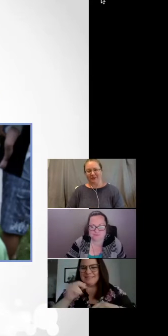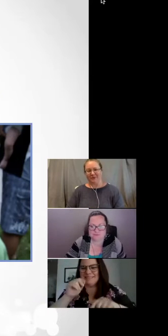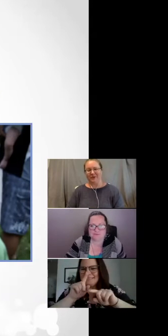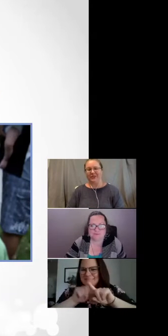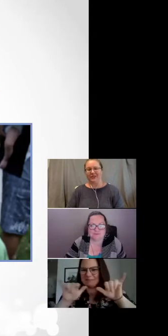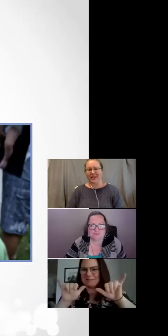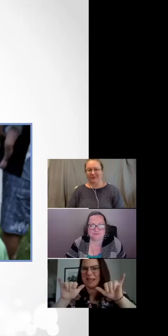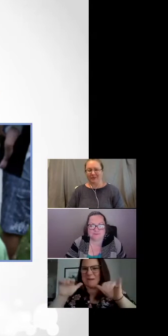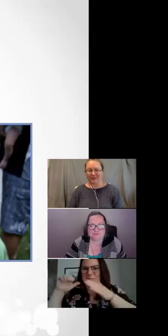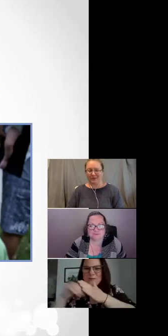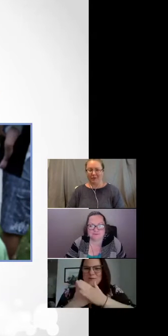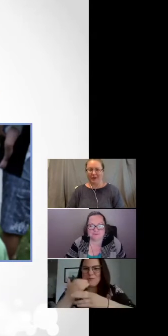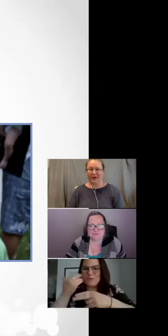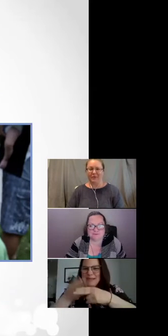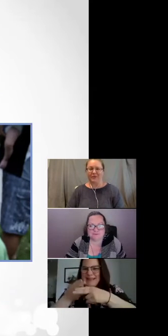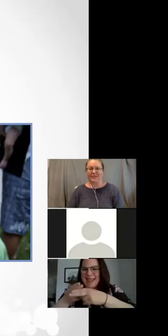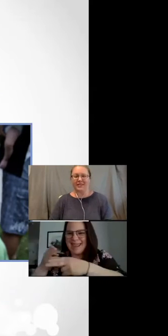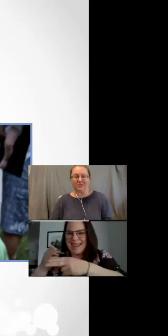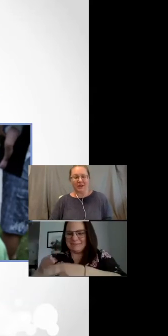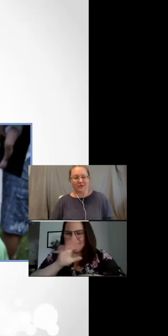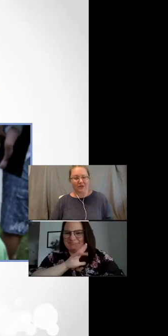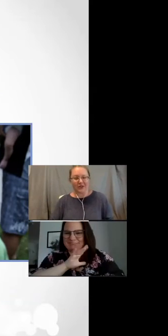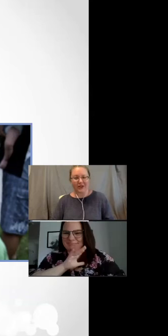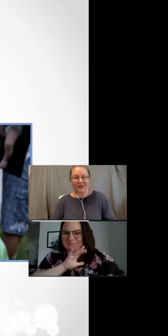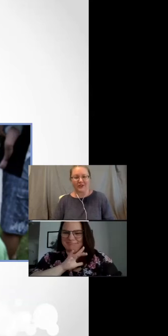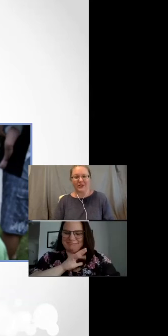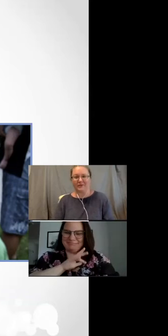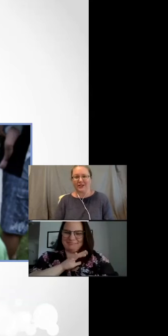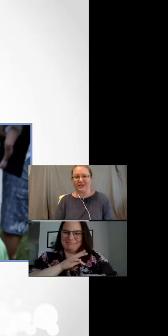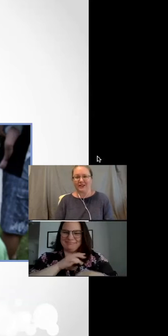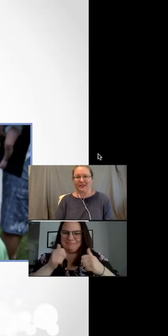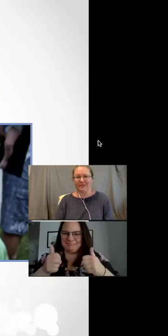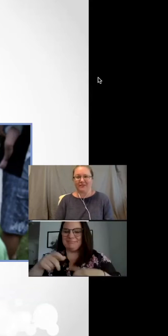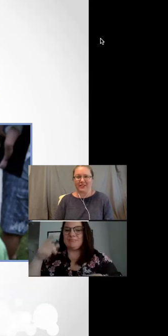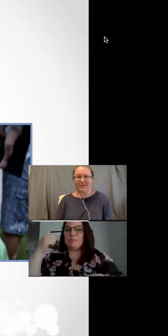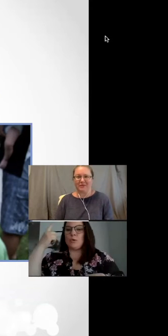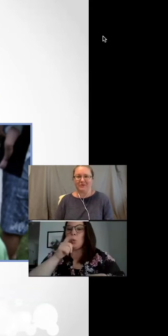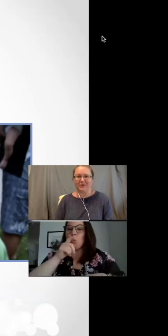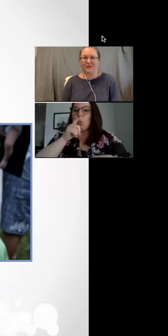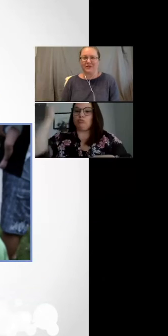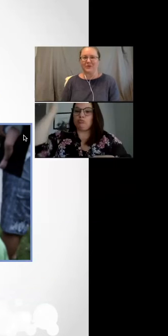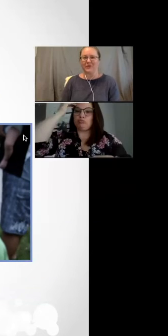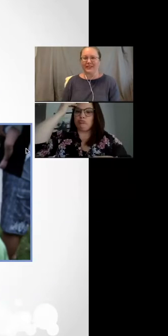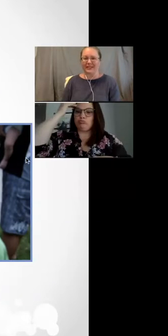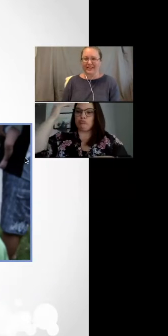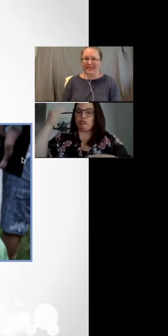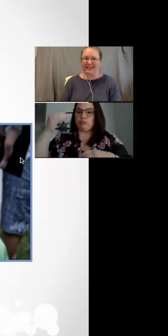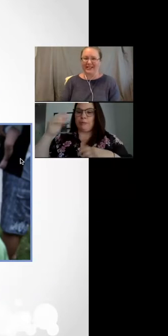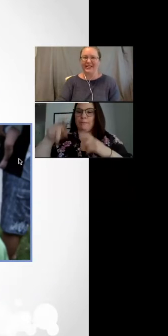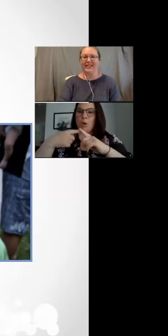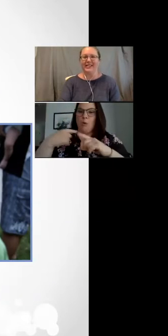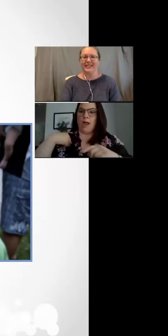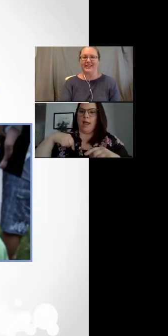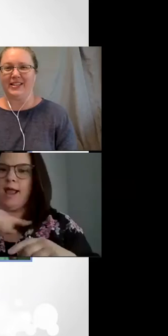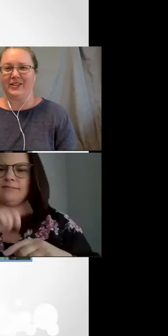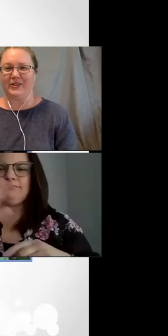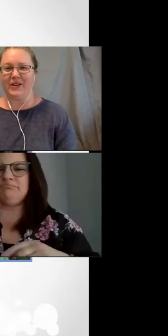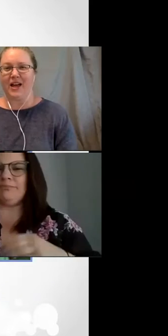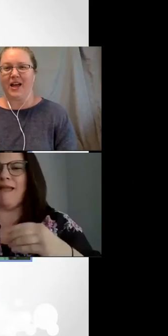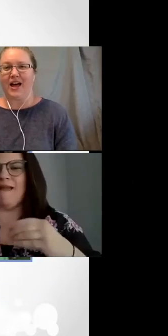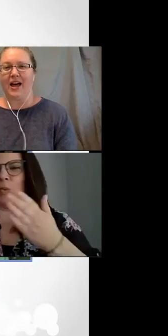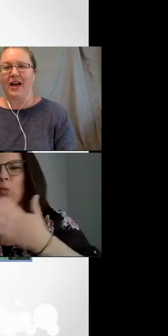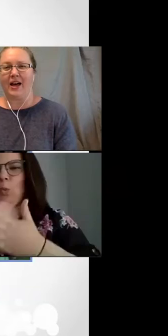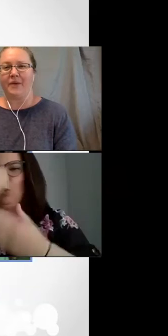many familiar names popping up. At the same time, there's a lot of new names there that I've not seen before. So really excited to see you.